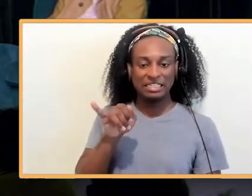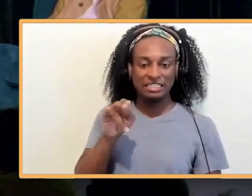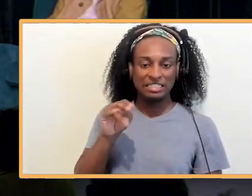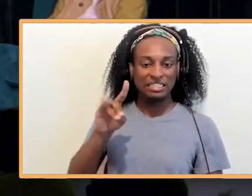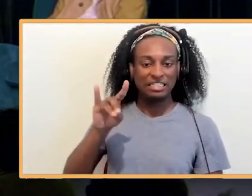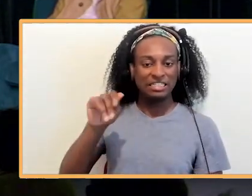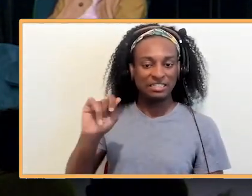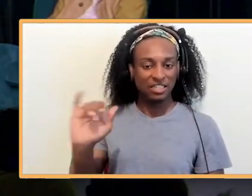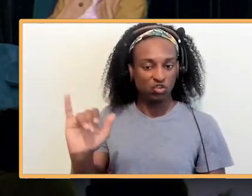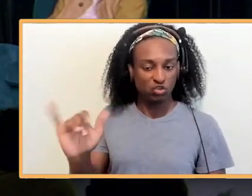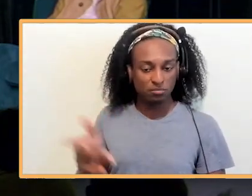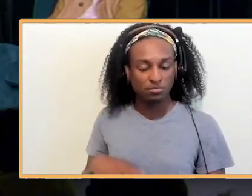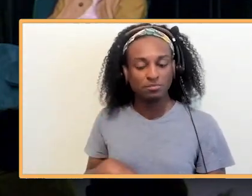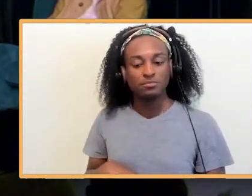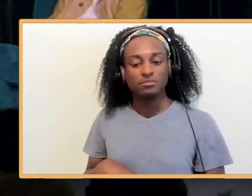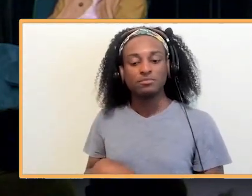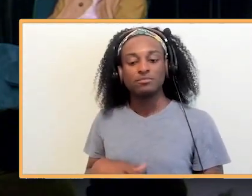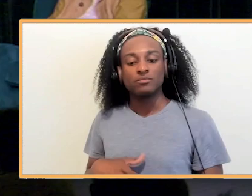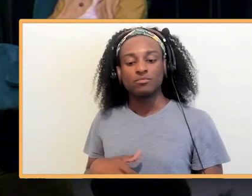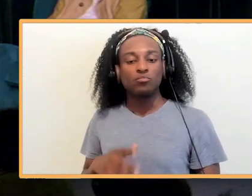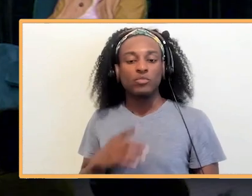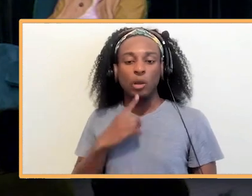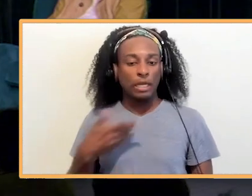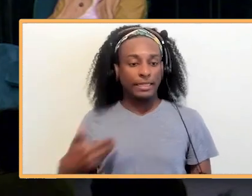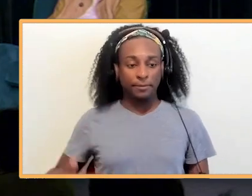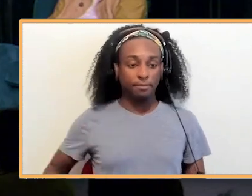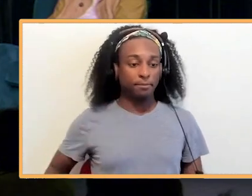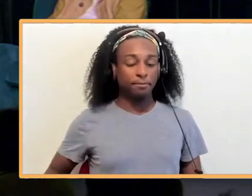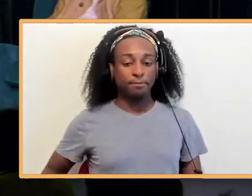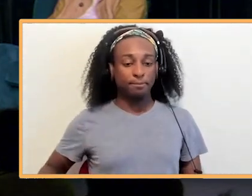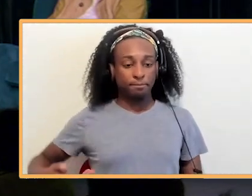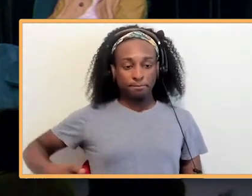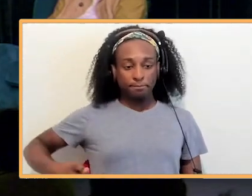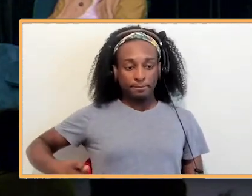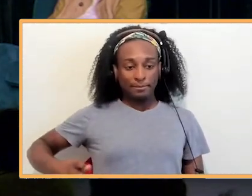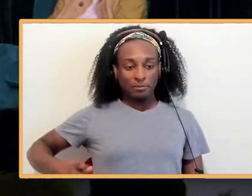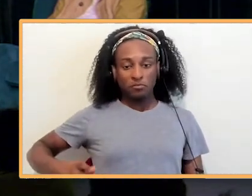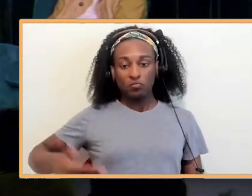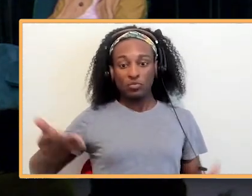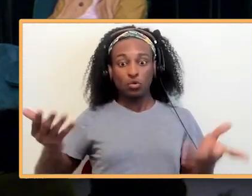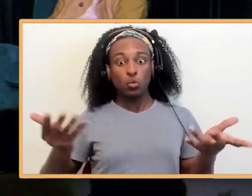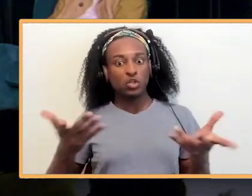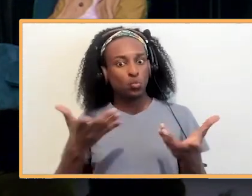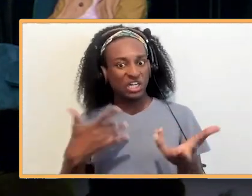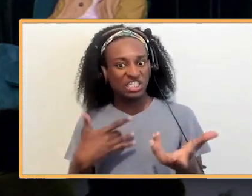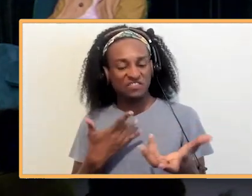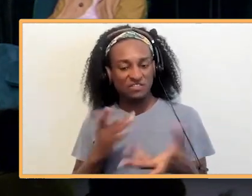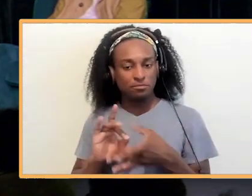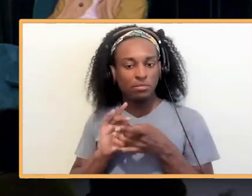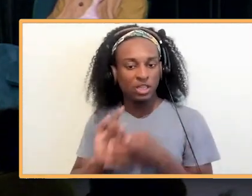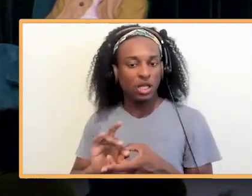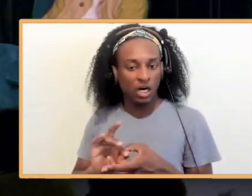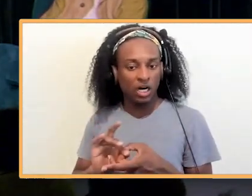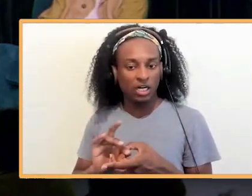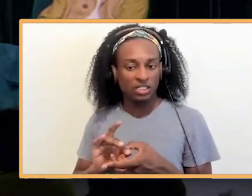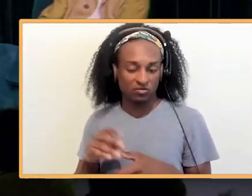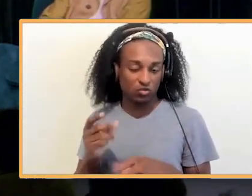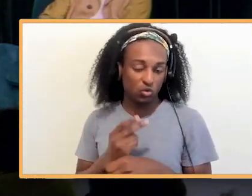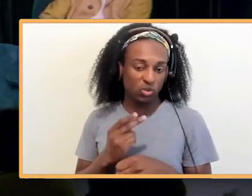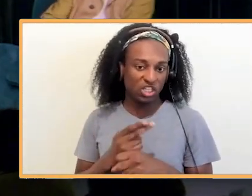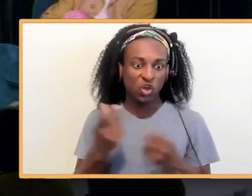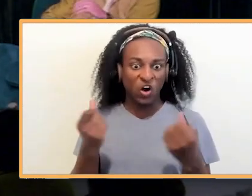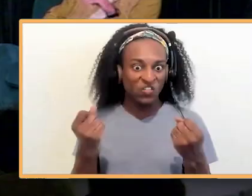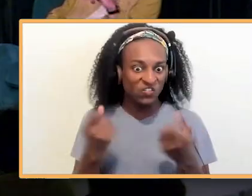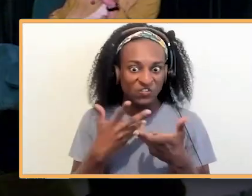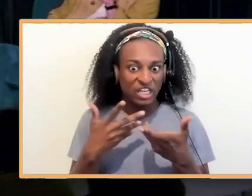belongingness at a very base level and very much using fear mongering and sort of othering. And,